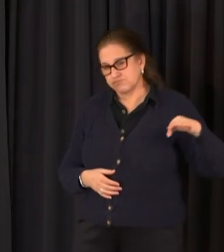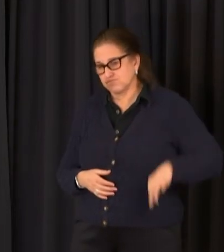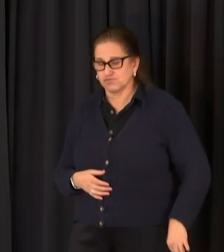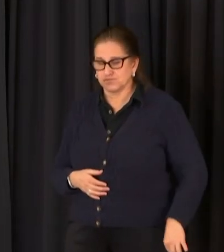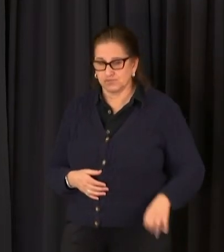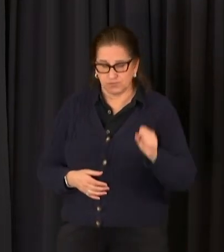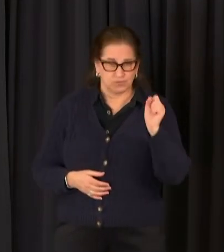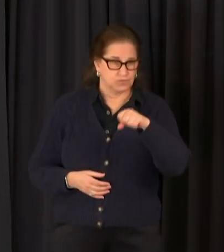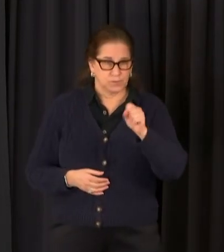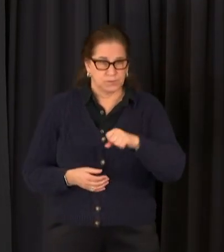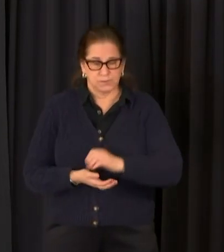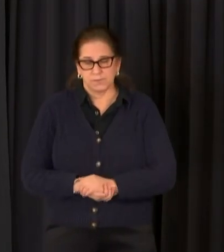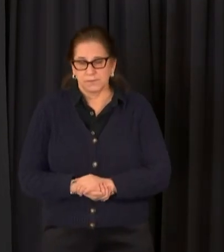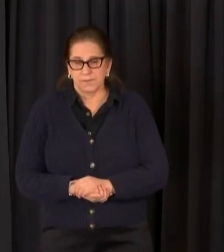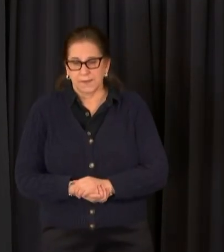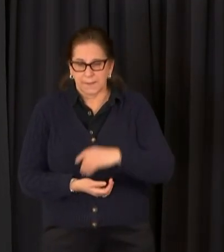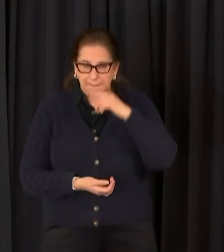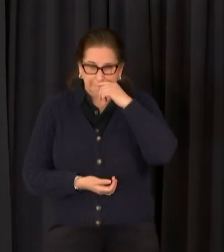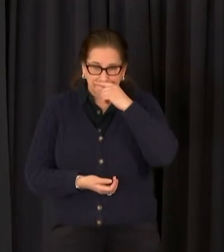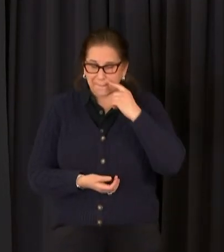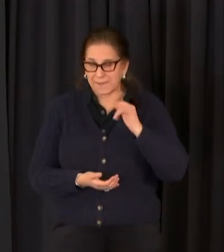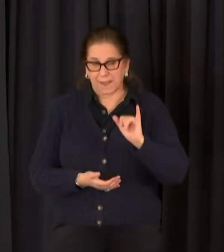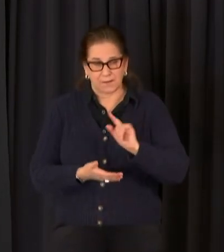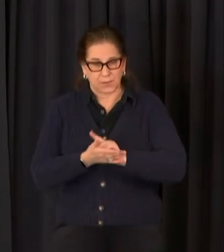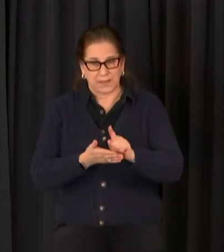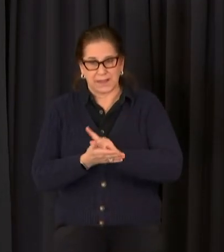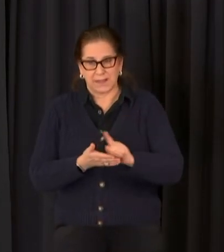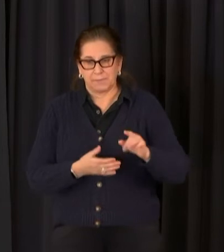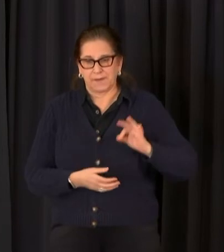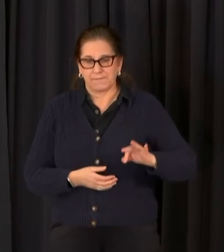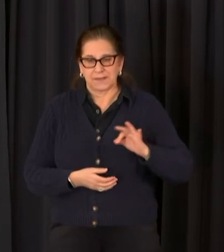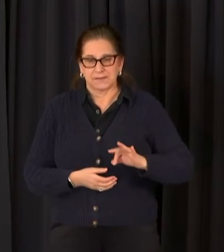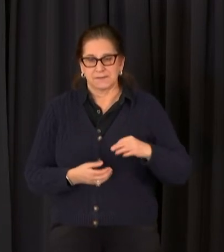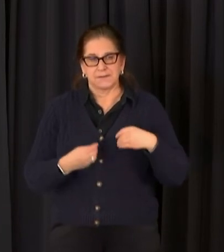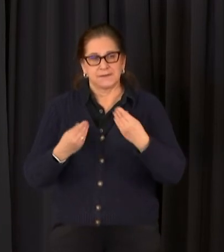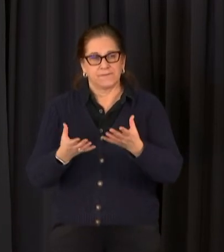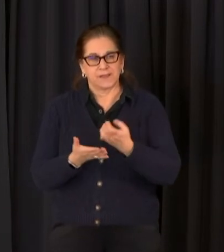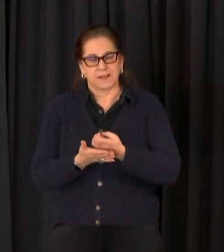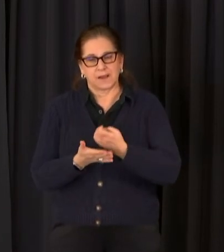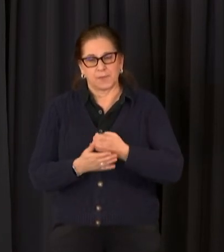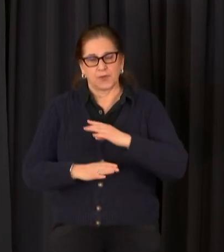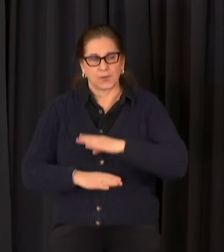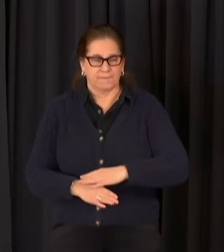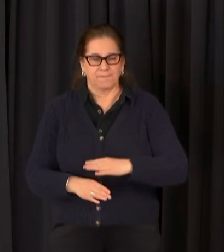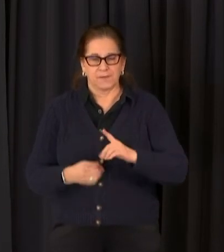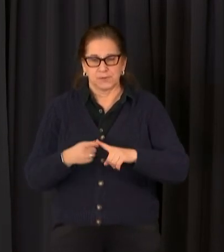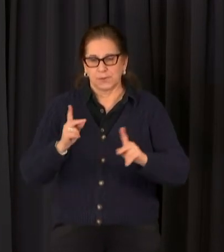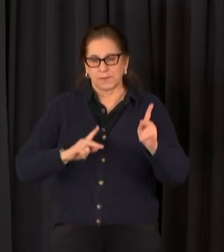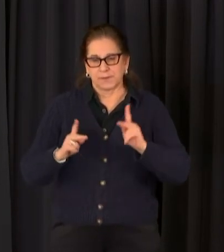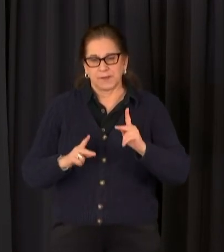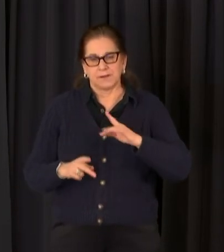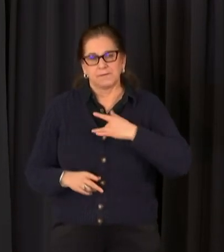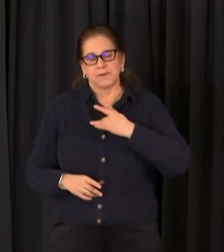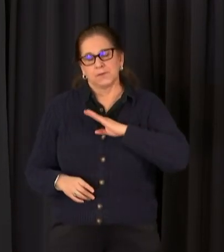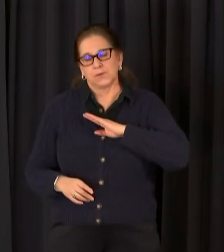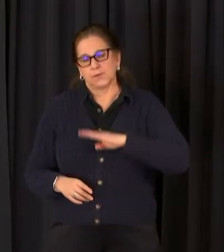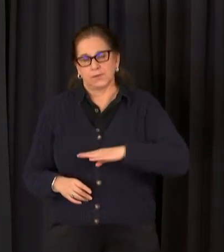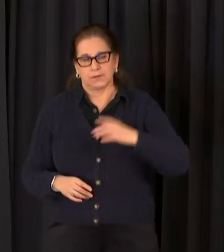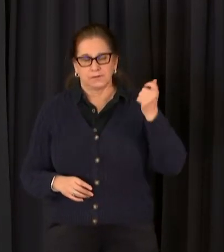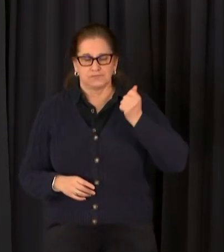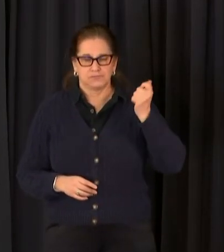believe that the weekly benefit does provide some economic relief to those who are eligible to receive it.